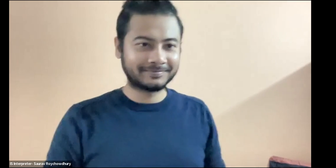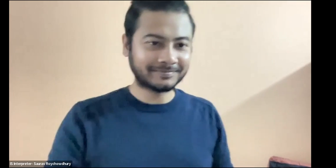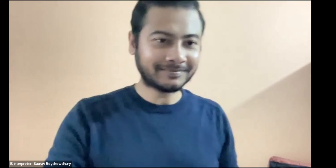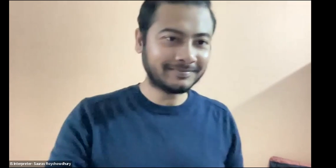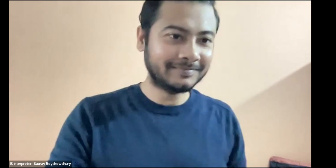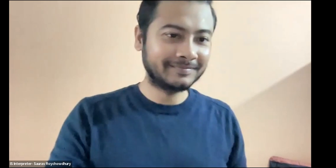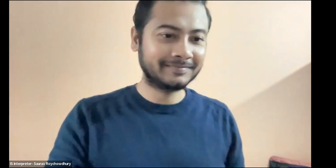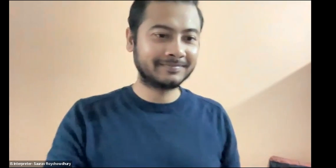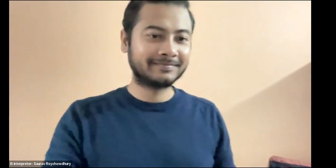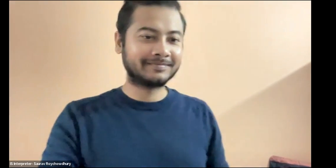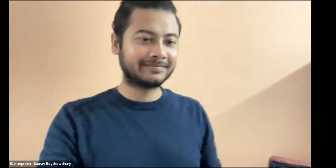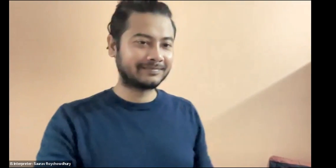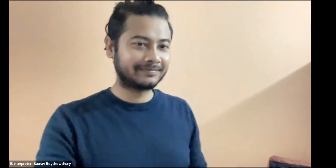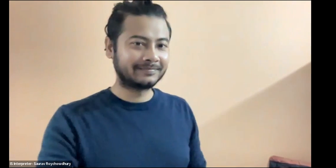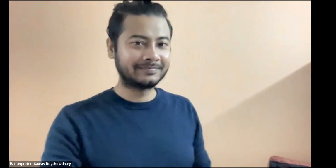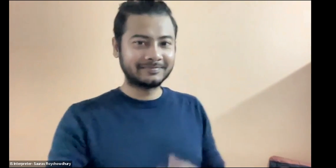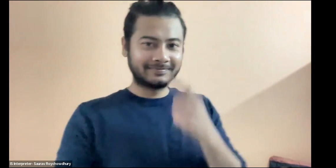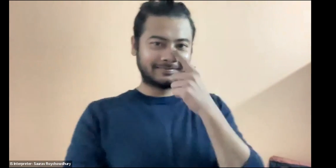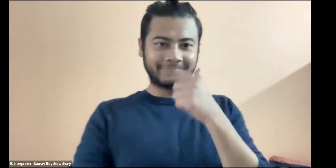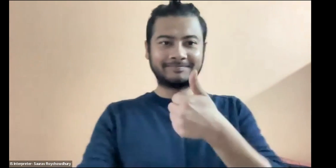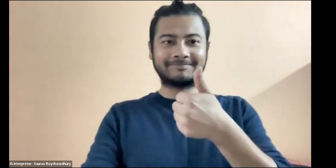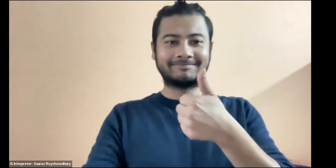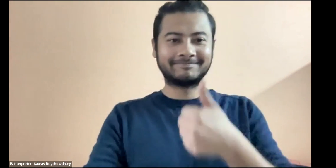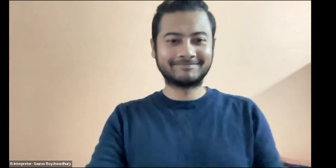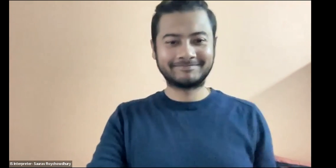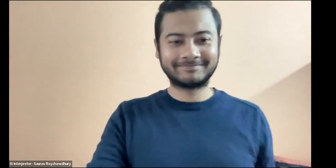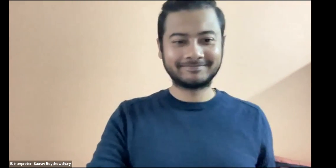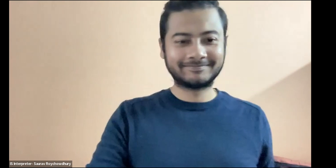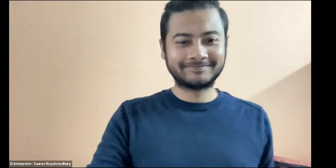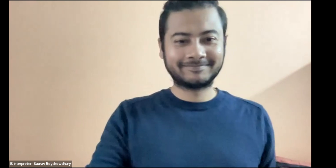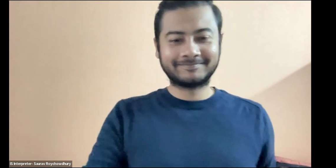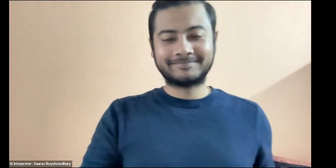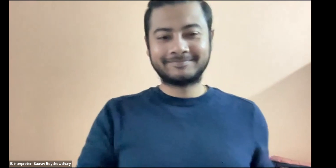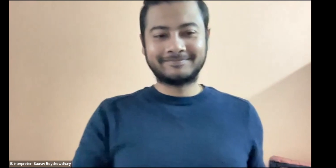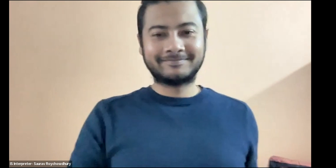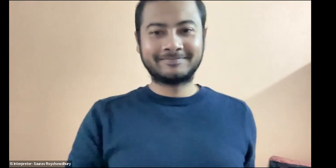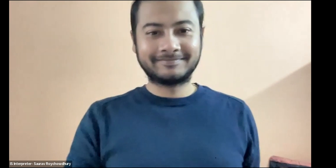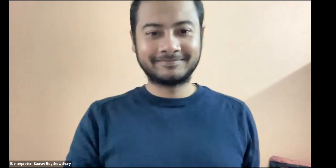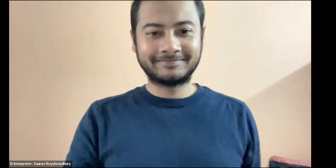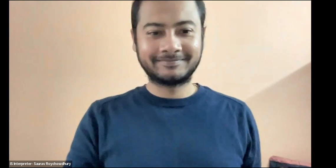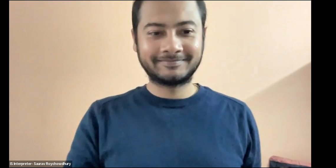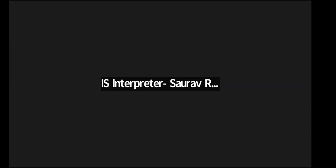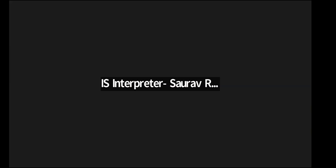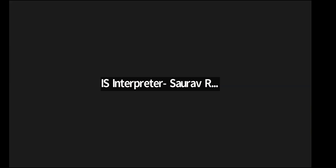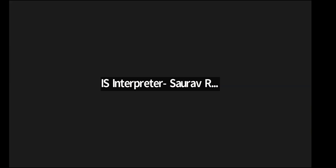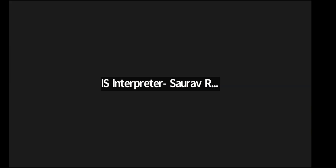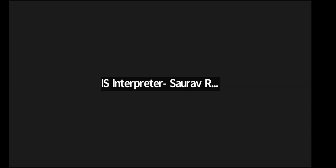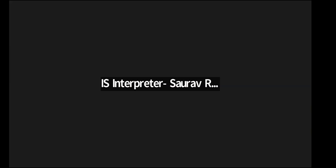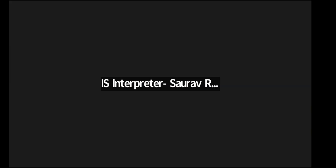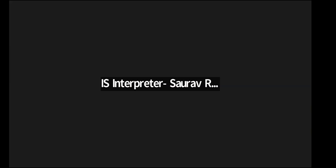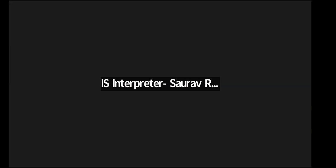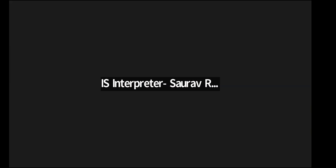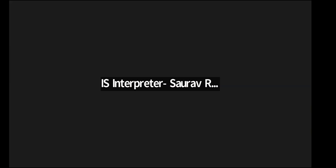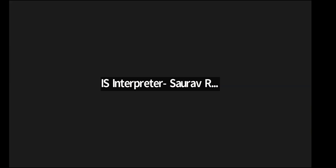Yeah, Closing the meeting. And everyone. Thank you. Thank you. Bye-bye. Bye.